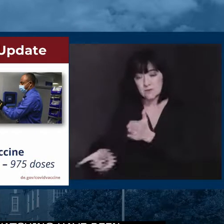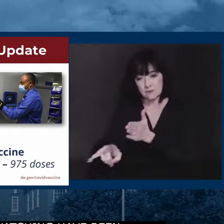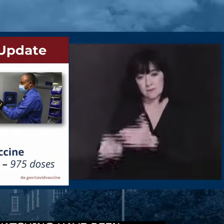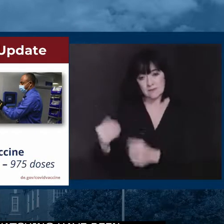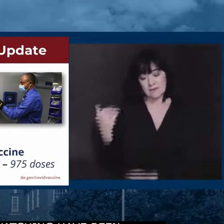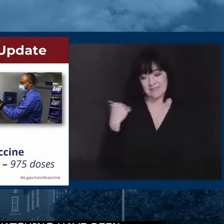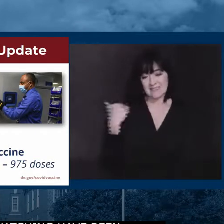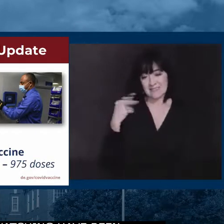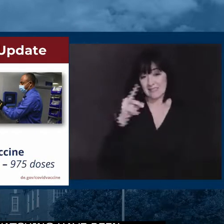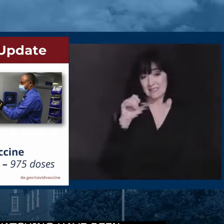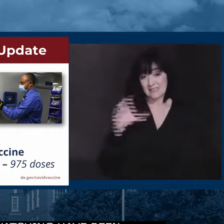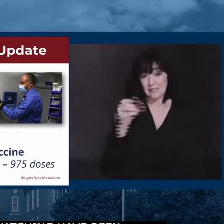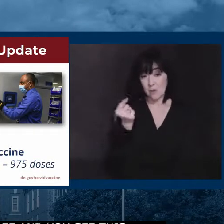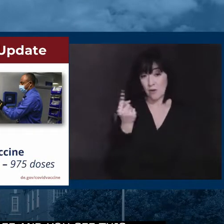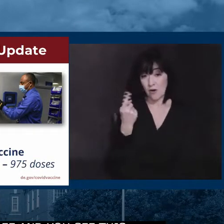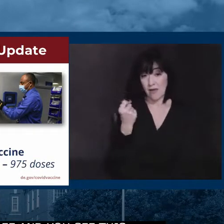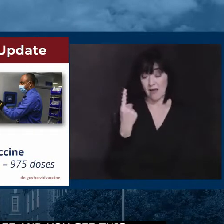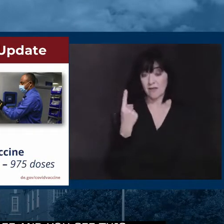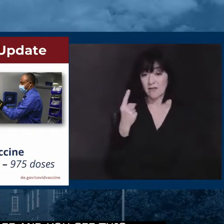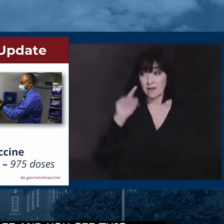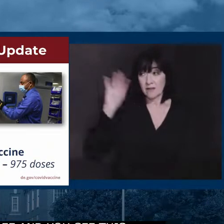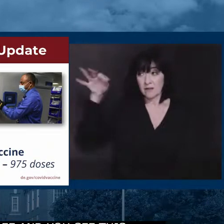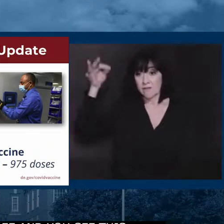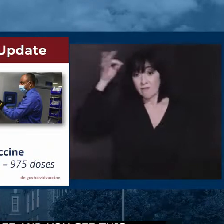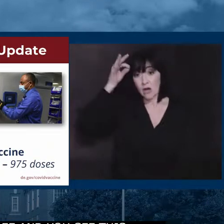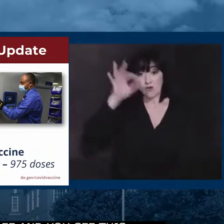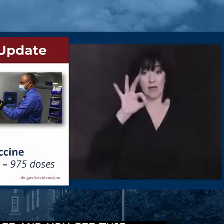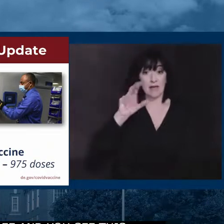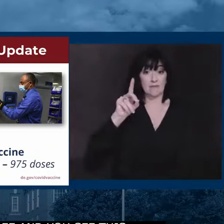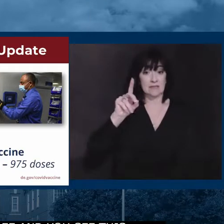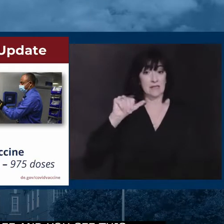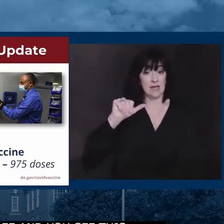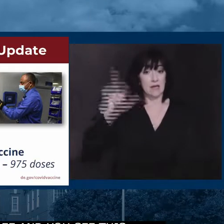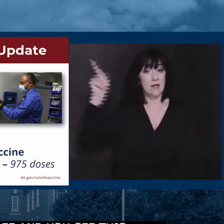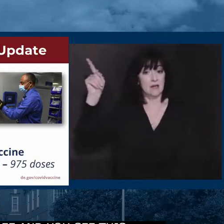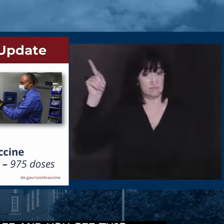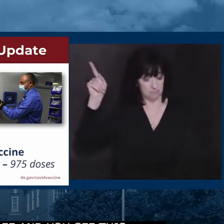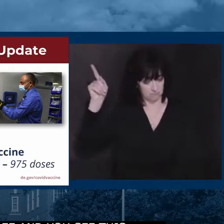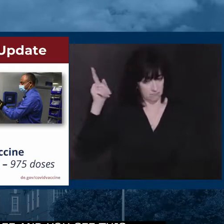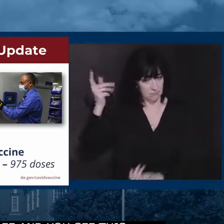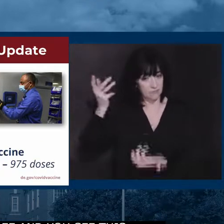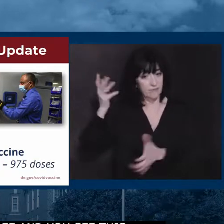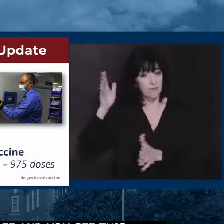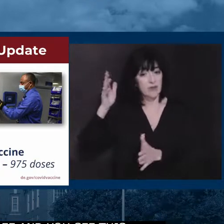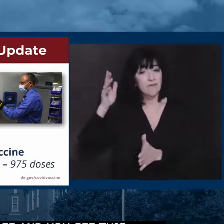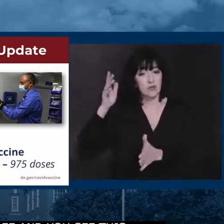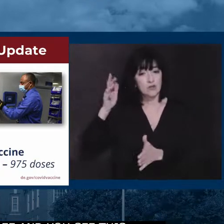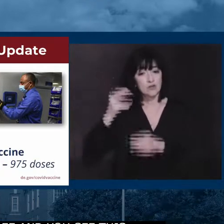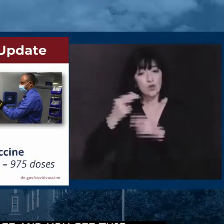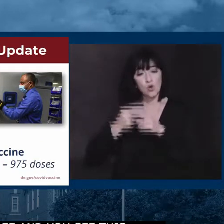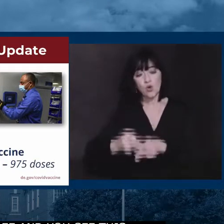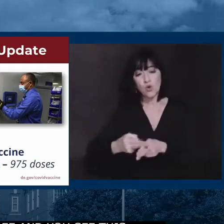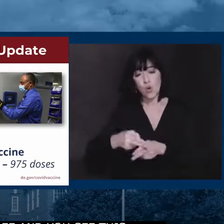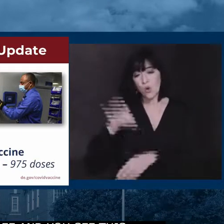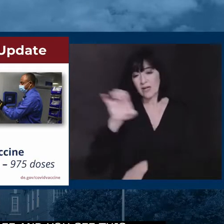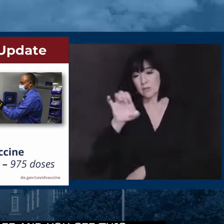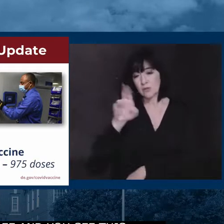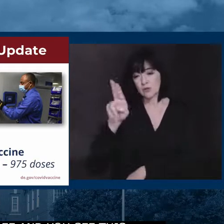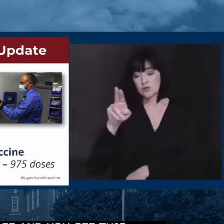the FDA gave this Pfizer vaccine an emergency use